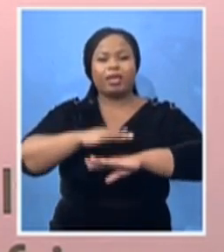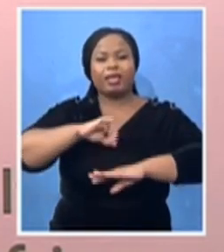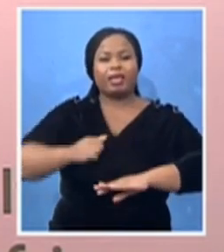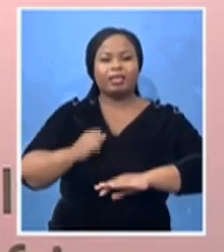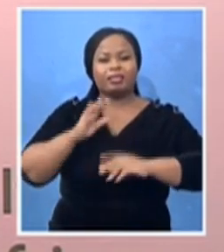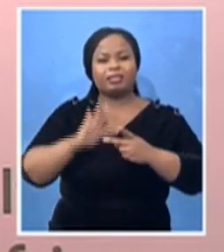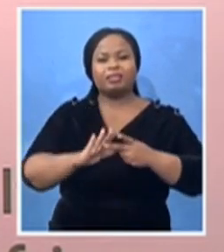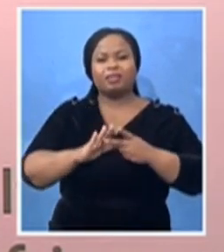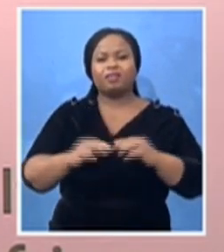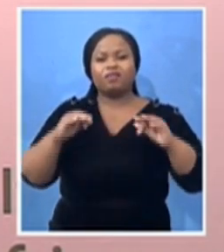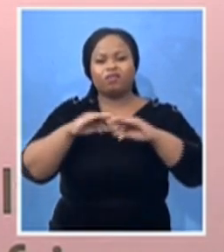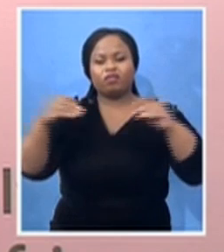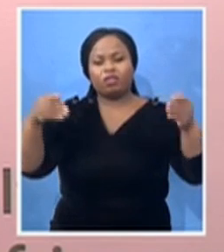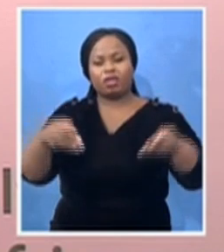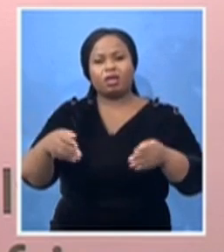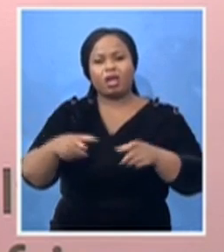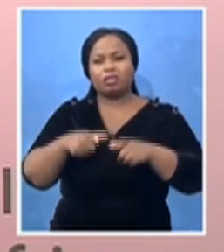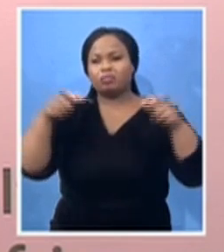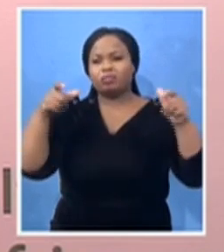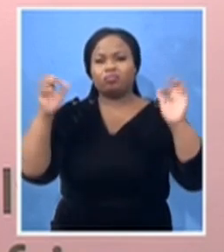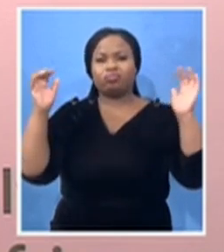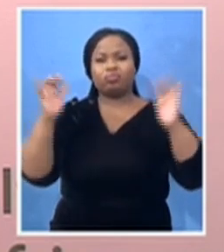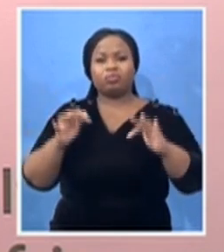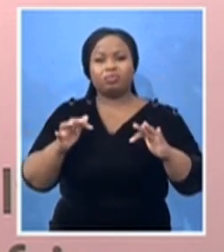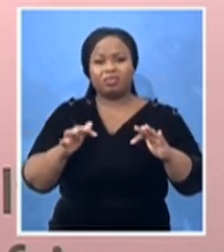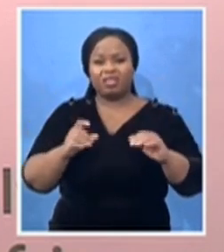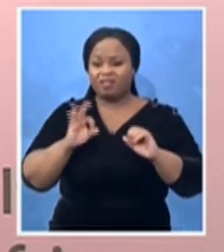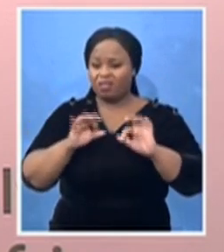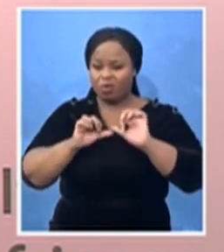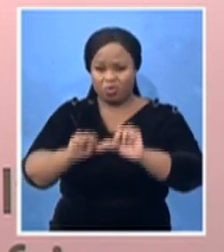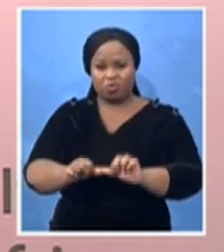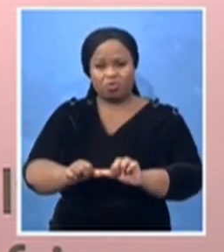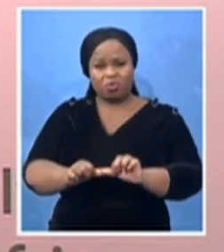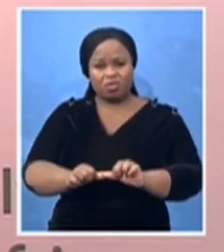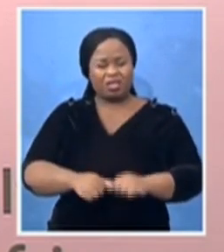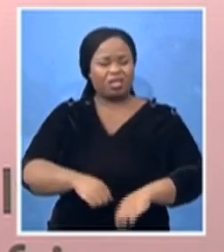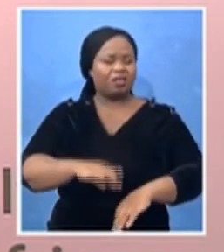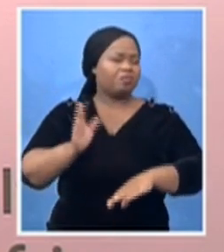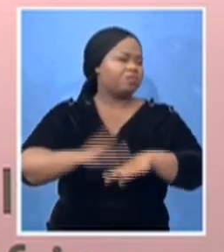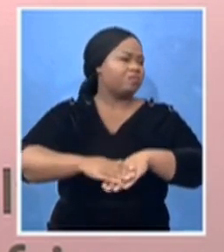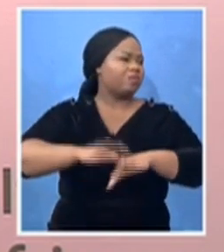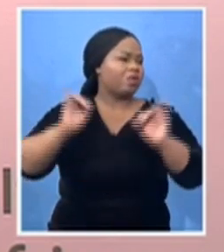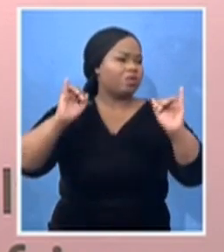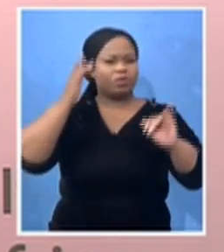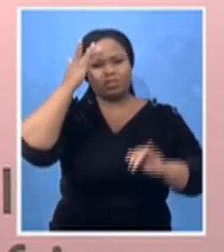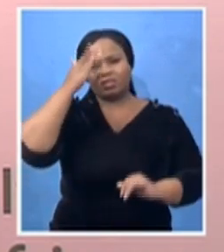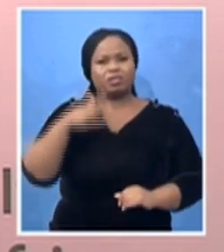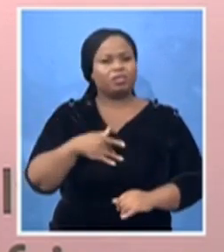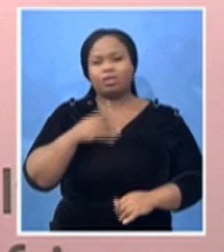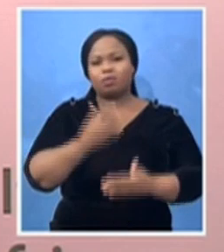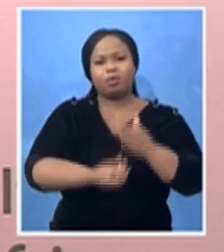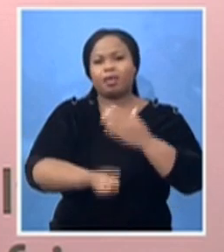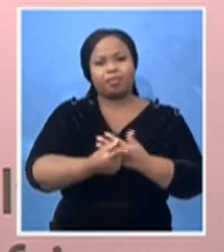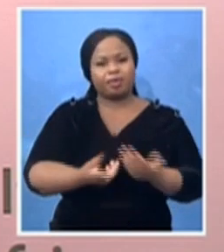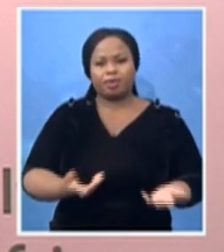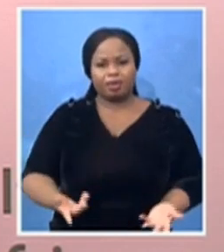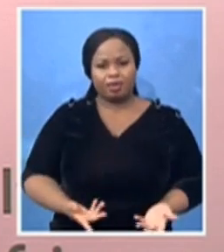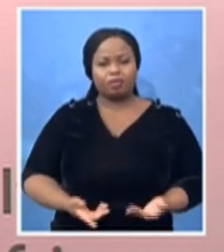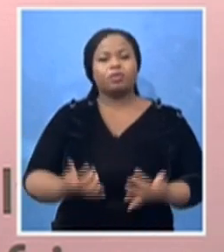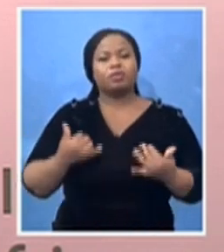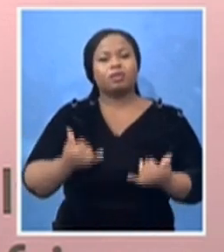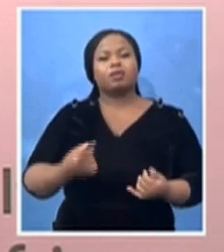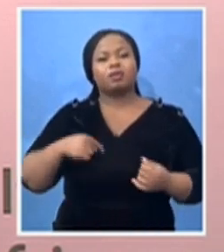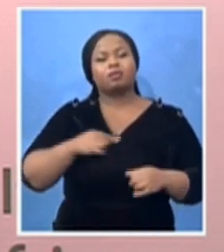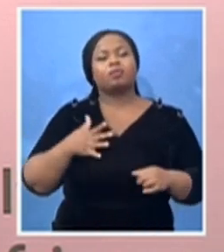somewhere far away from where we are today. And therefore, we do want to continue to thank those